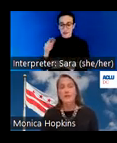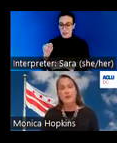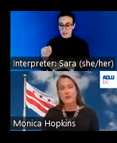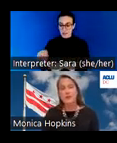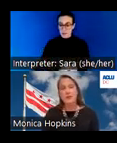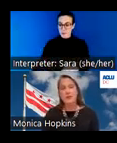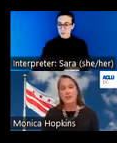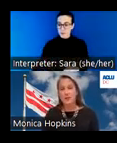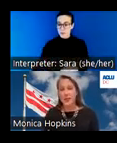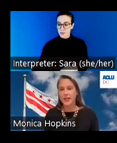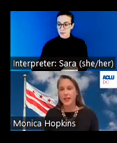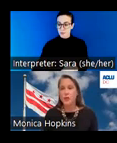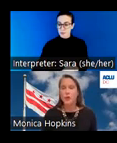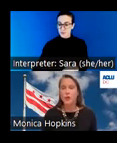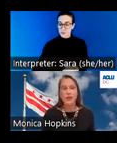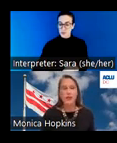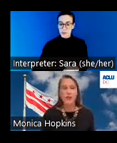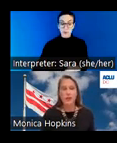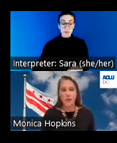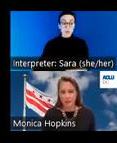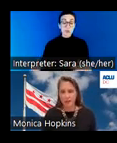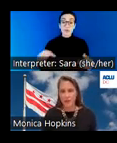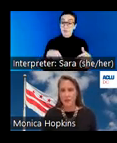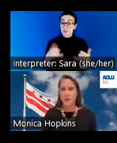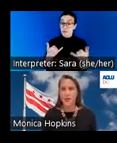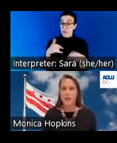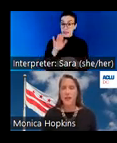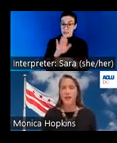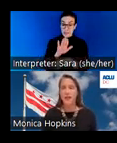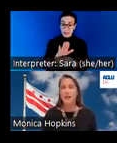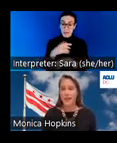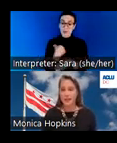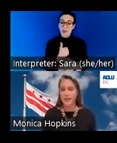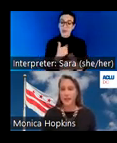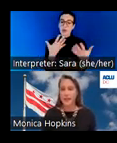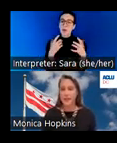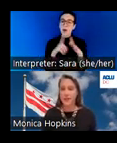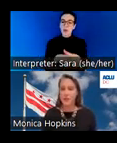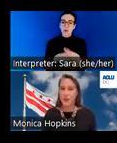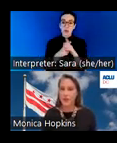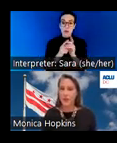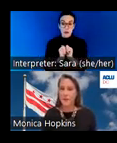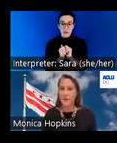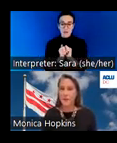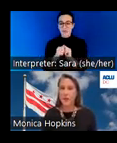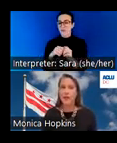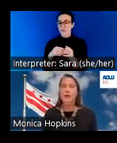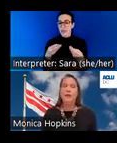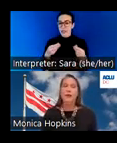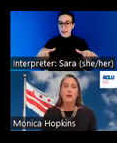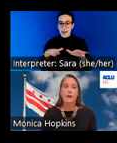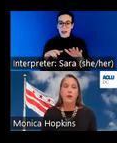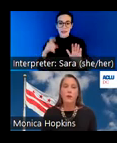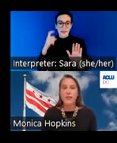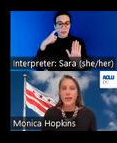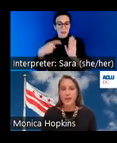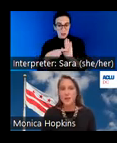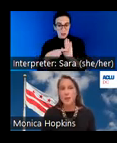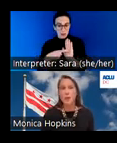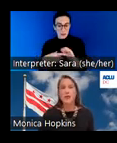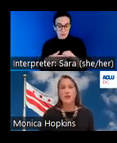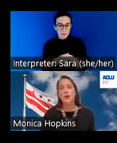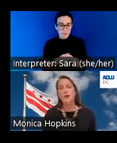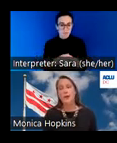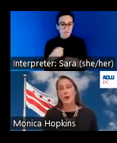And this evening, we want to start with a land acknowledgement. We take